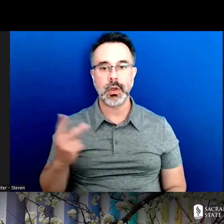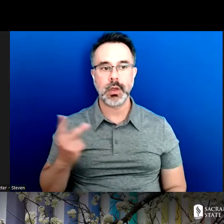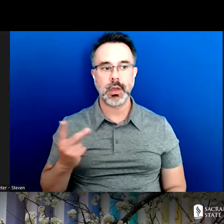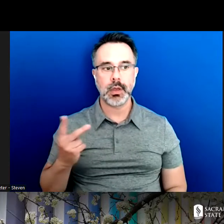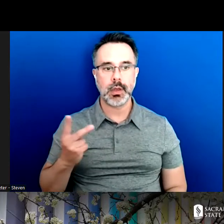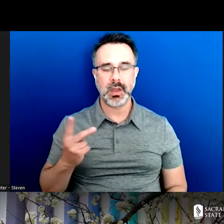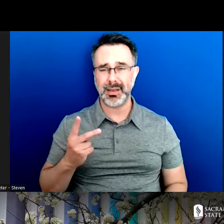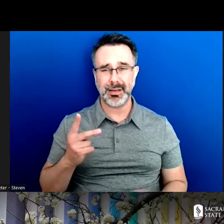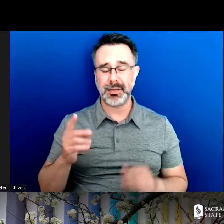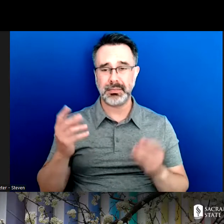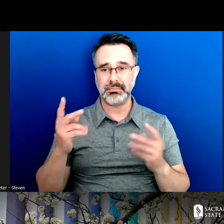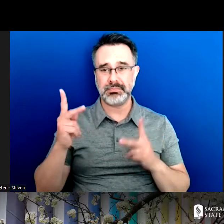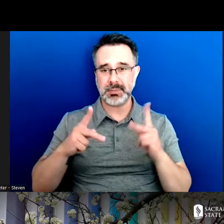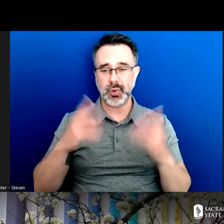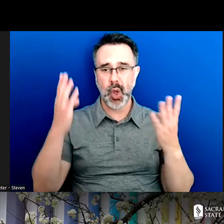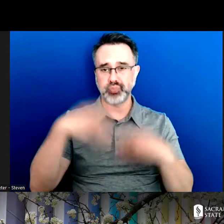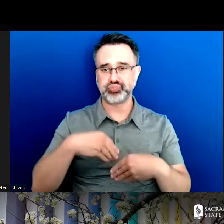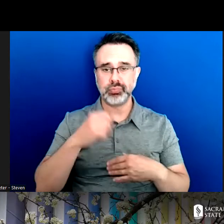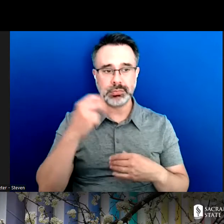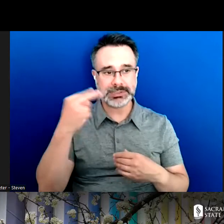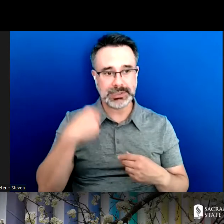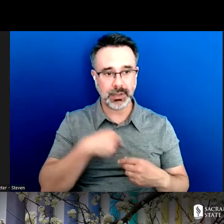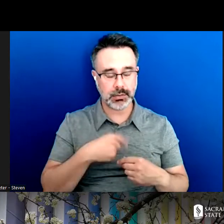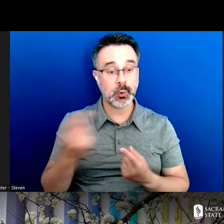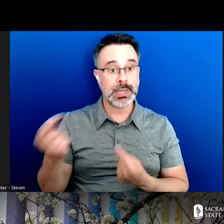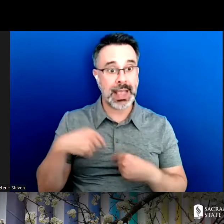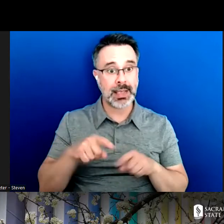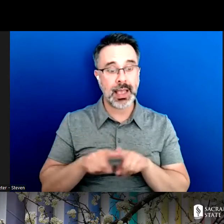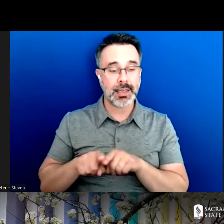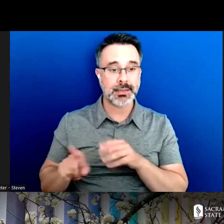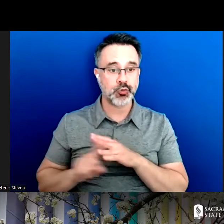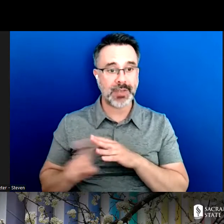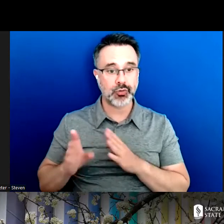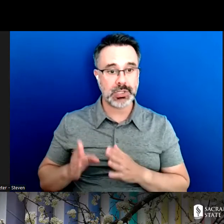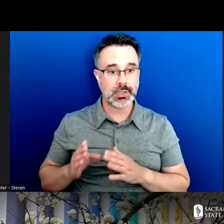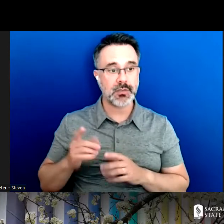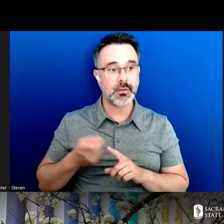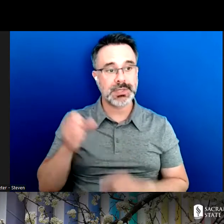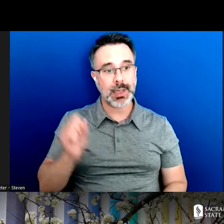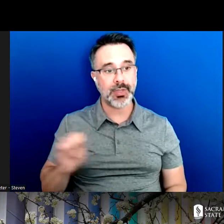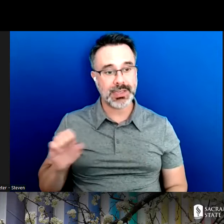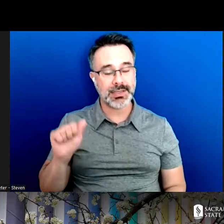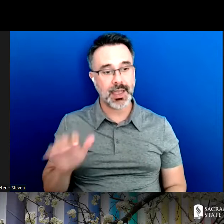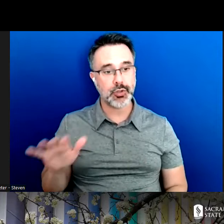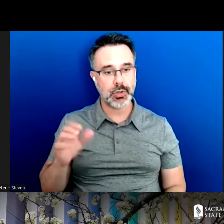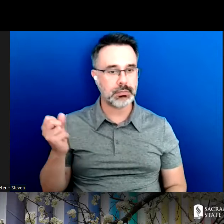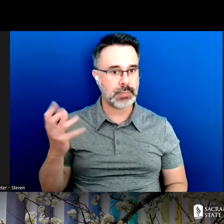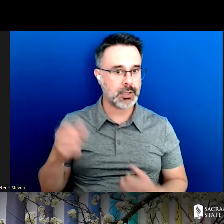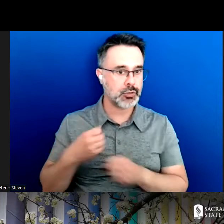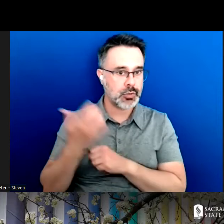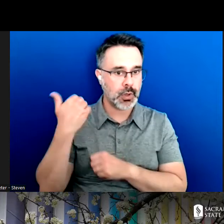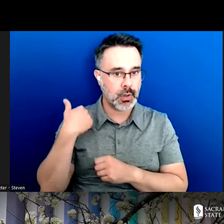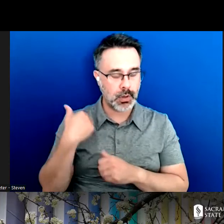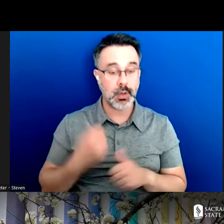invisible community. We came here as refugees from Southeast Asia many years ago. Most of our first